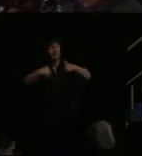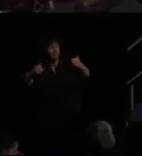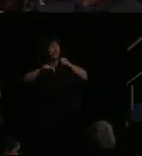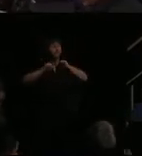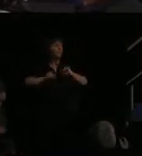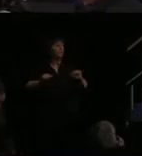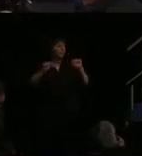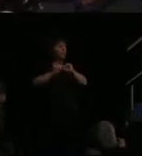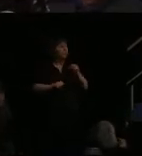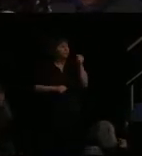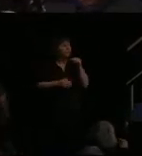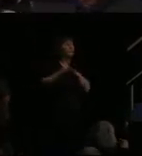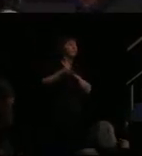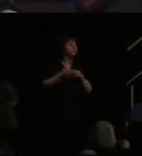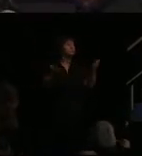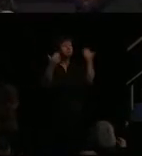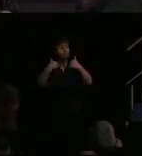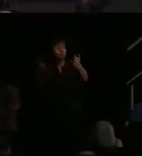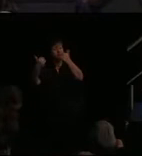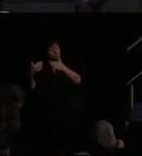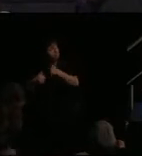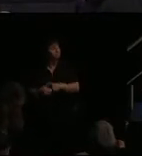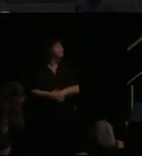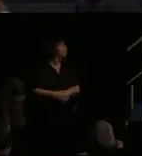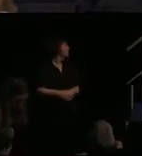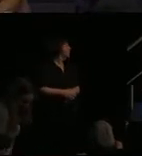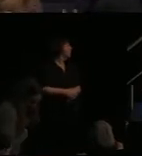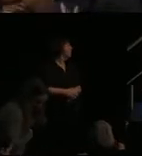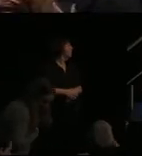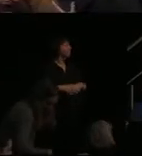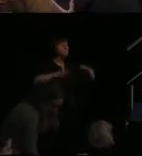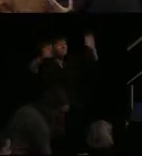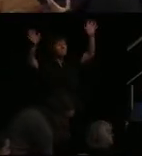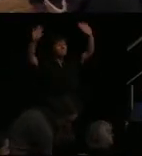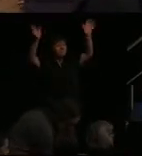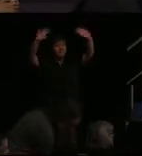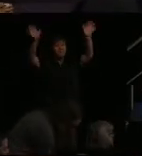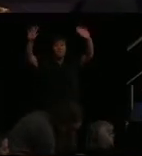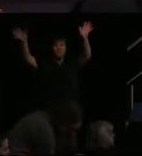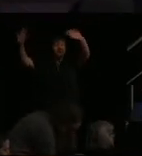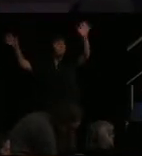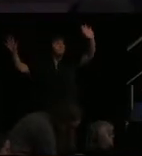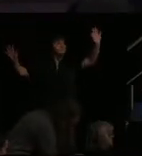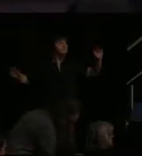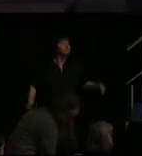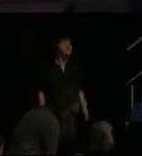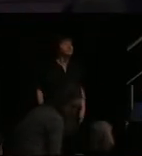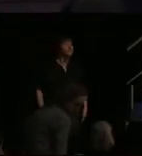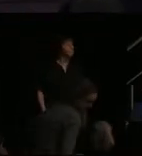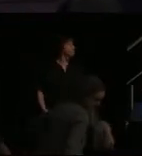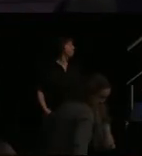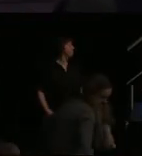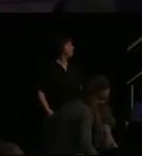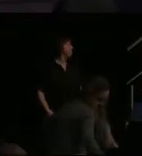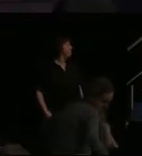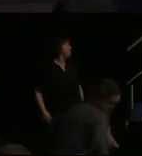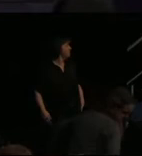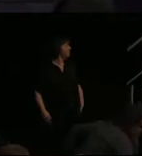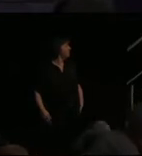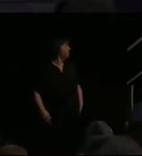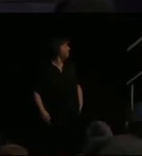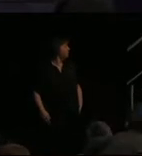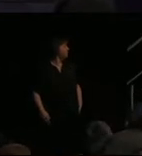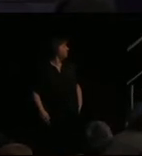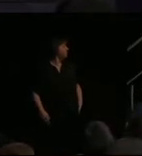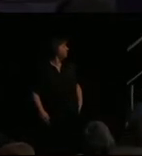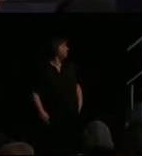seats. Yes, Stephen, it's not all about you. Stephen's just waving at everybody on the platform. Listen, it is so great to